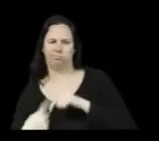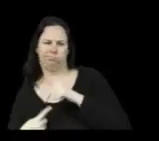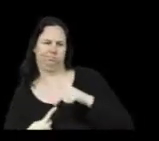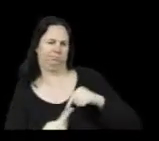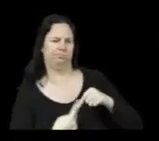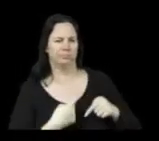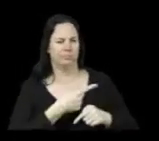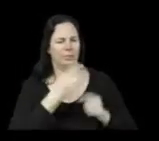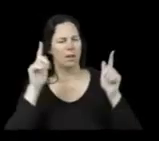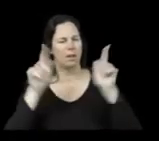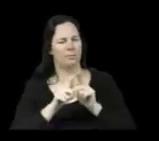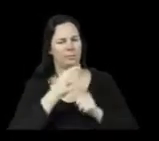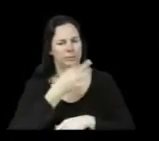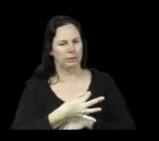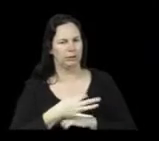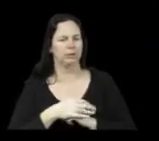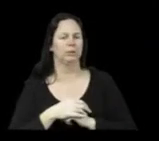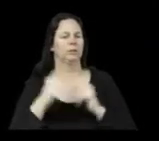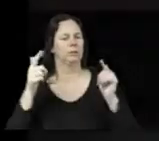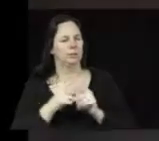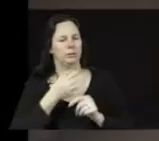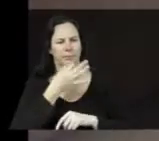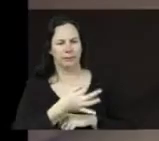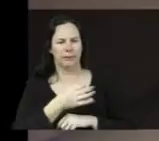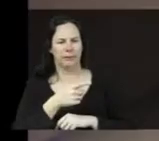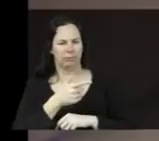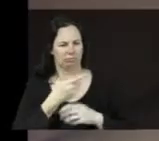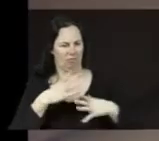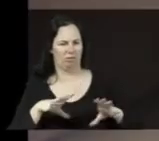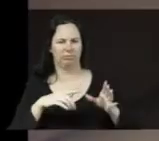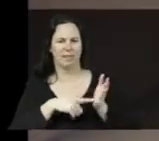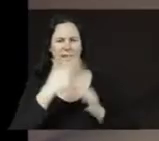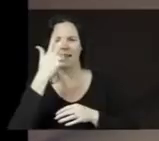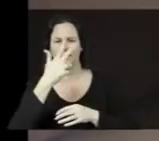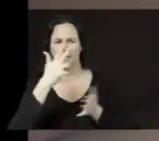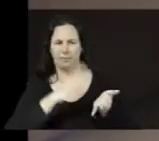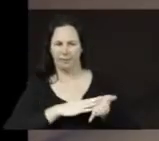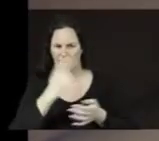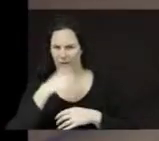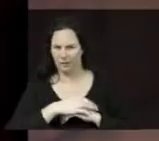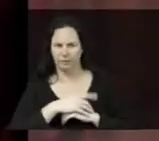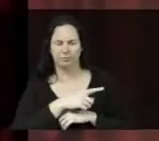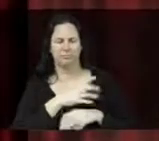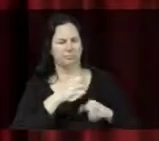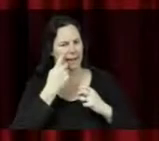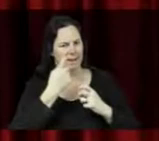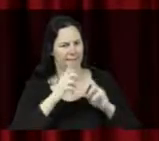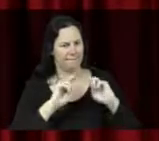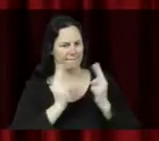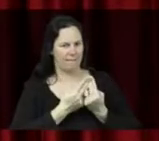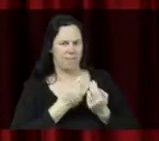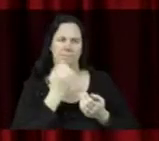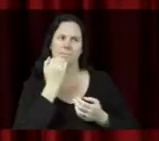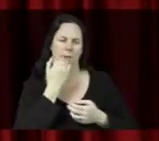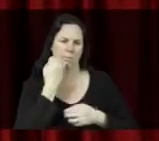to spinning on the spot. And he had very limited speech, and the speech he did have, he lost at 18 months. Taking care of their